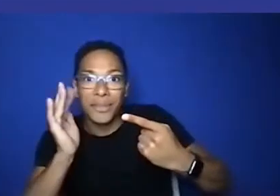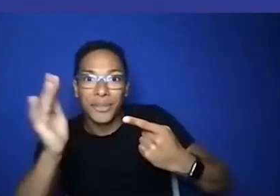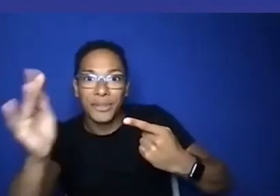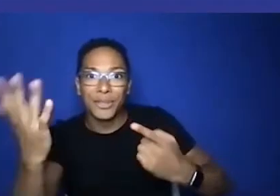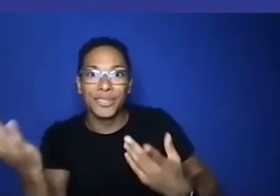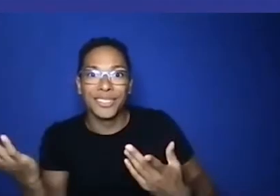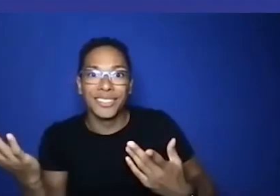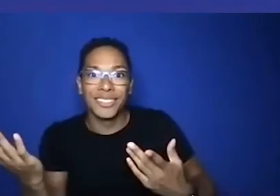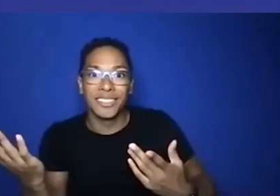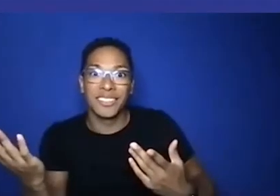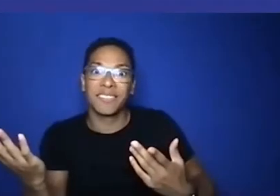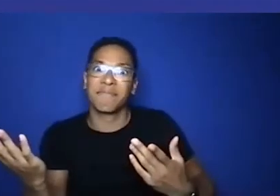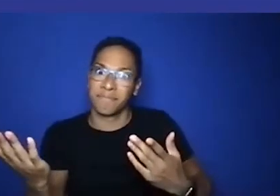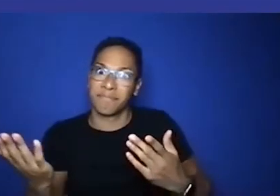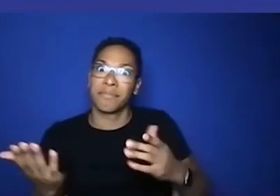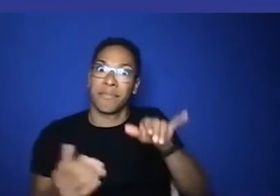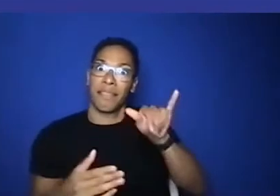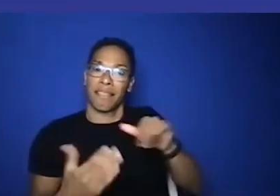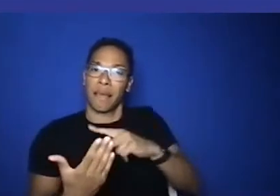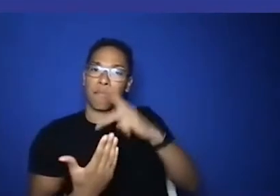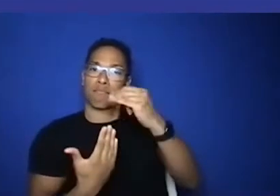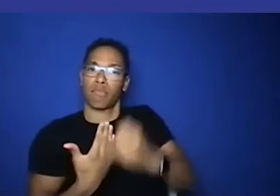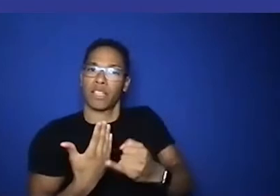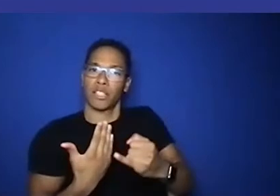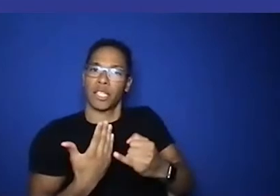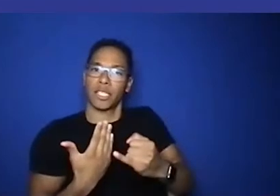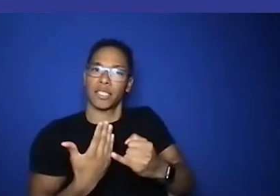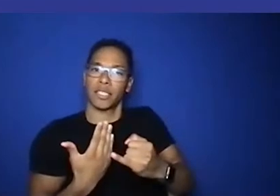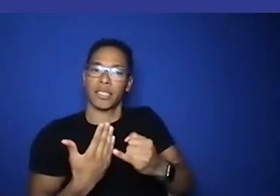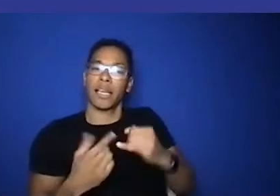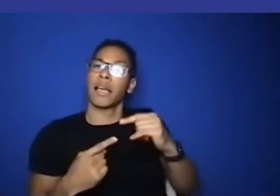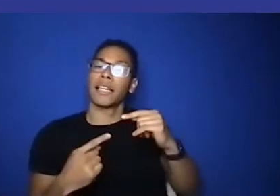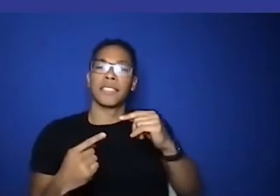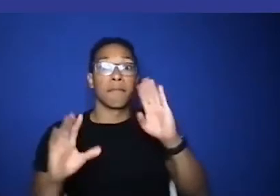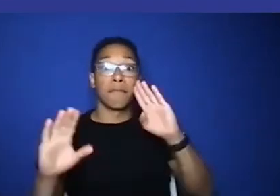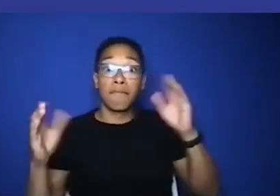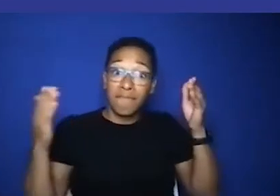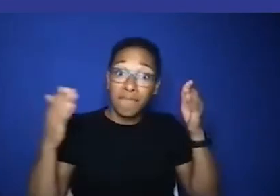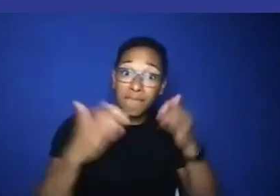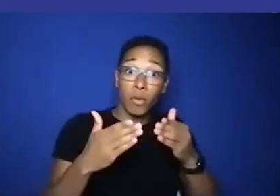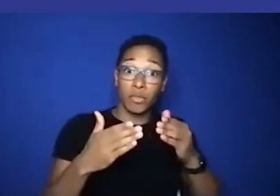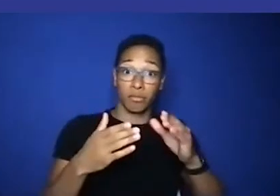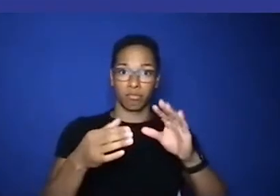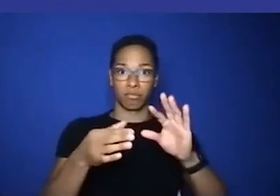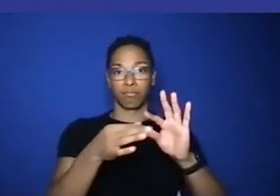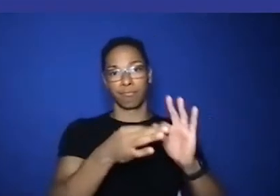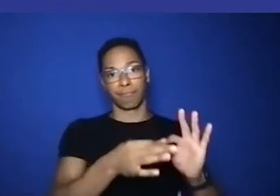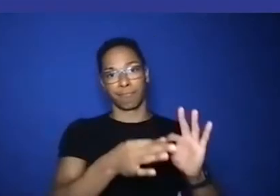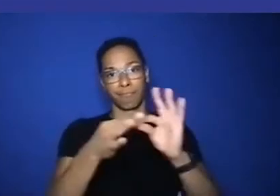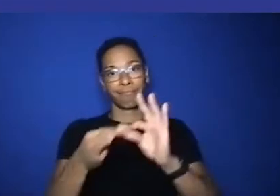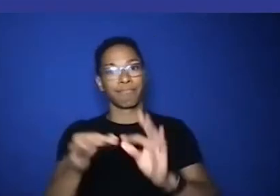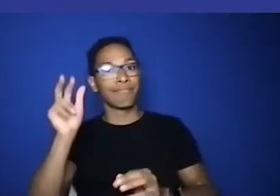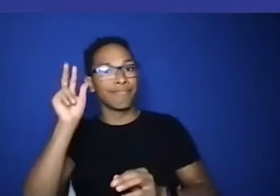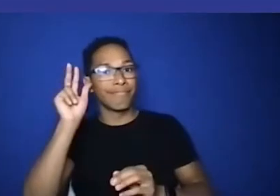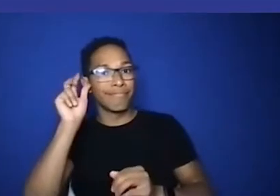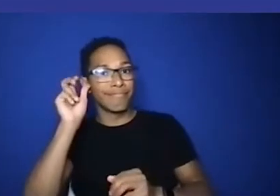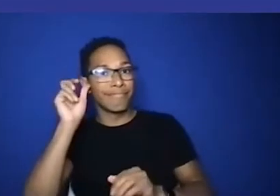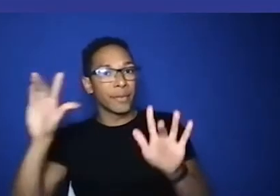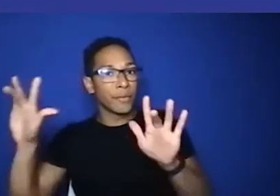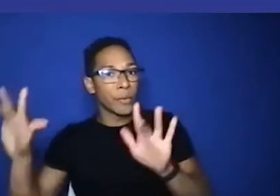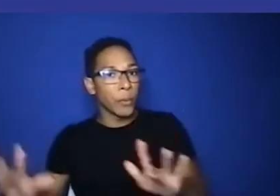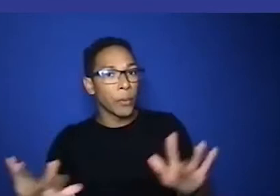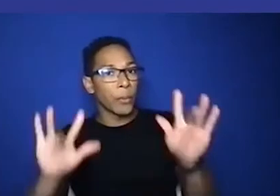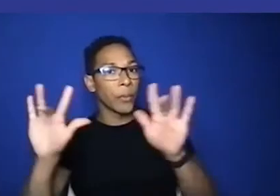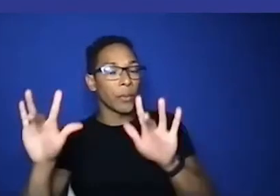And so in many ways, that project was not only about making sure that those connections to those sound recordings